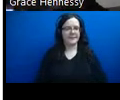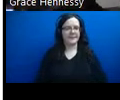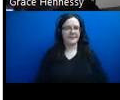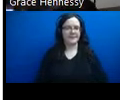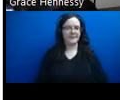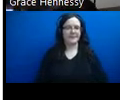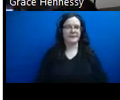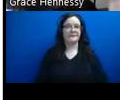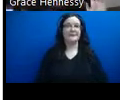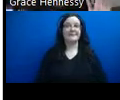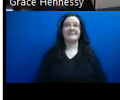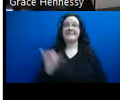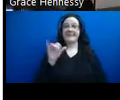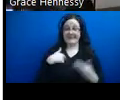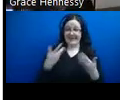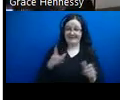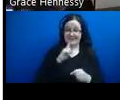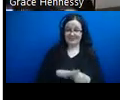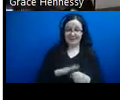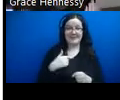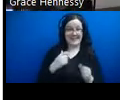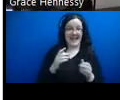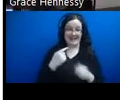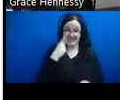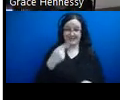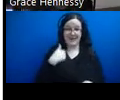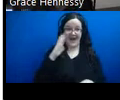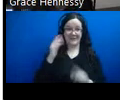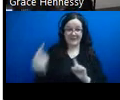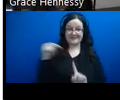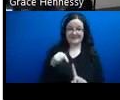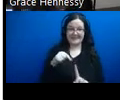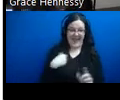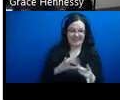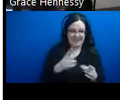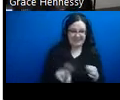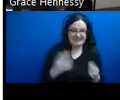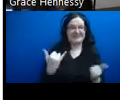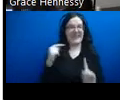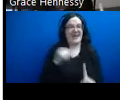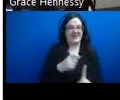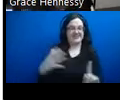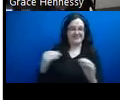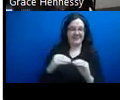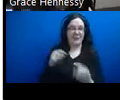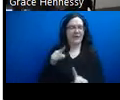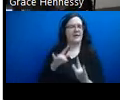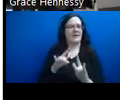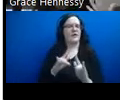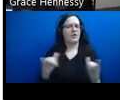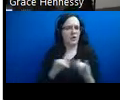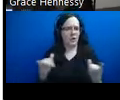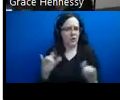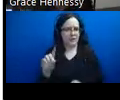As promised, said I was going to go back to this point I made quickly earlier about these co-occurring disorders. So this slide is just a composite